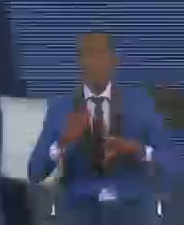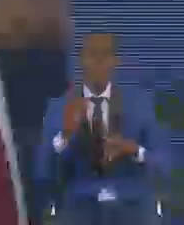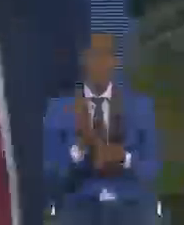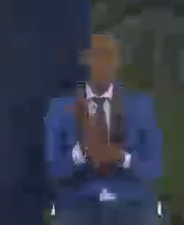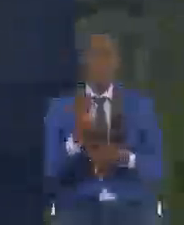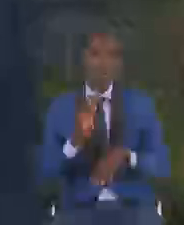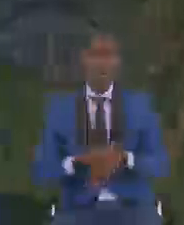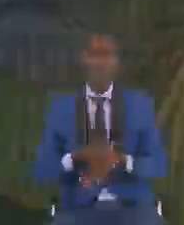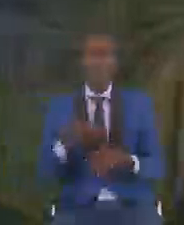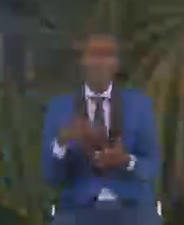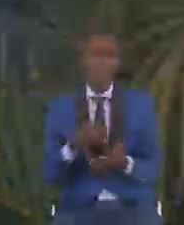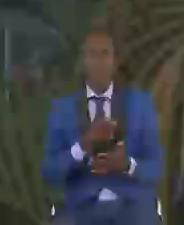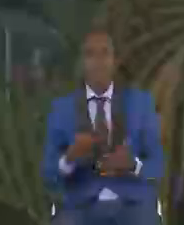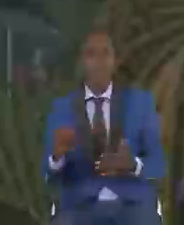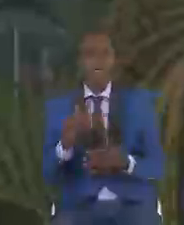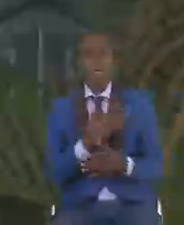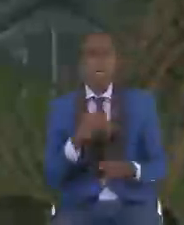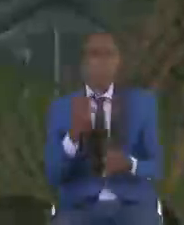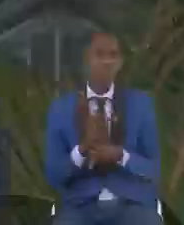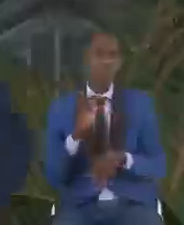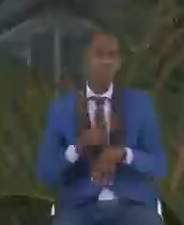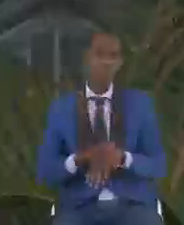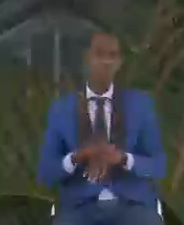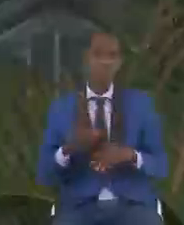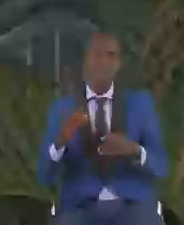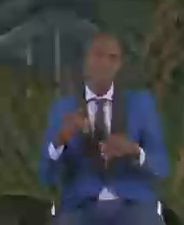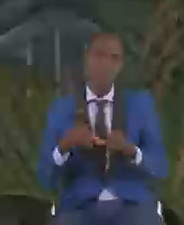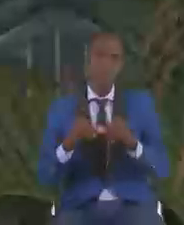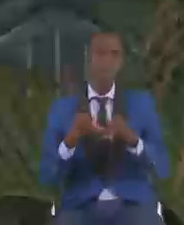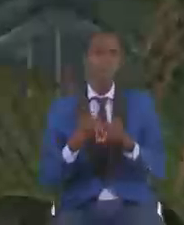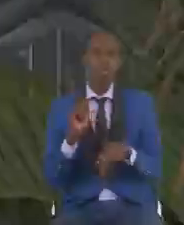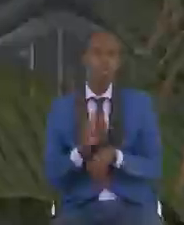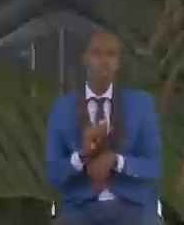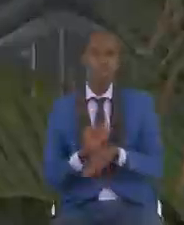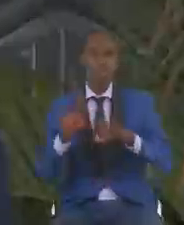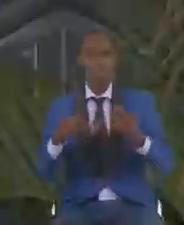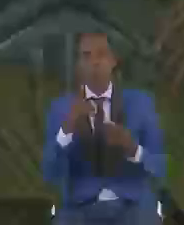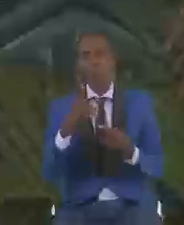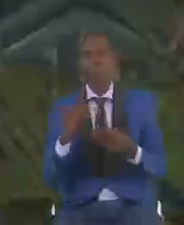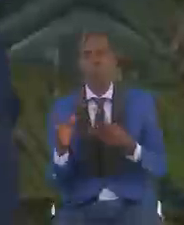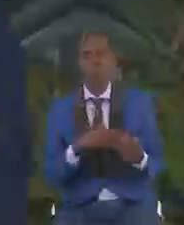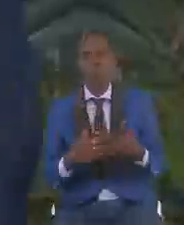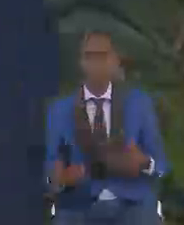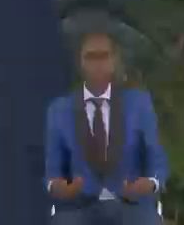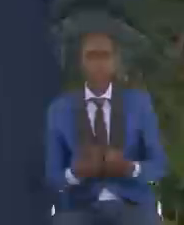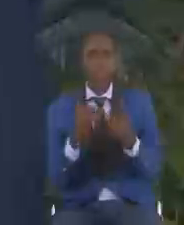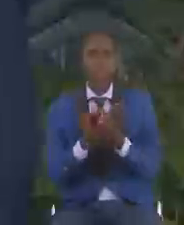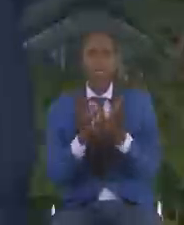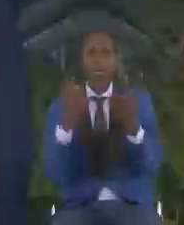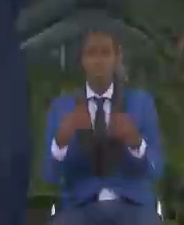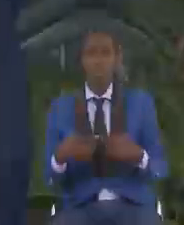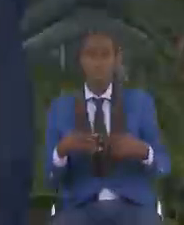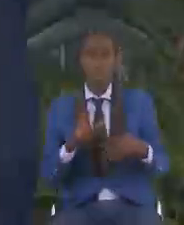standing and keep on in the assigned ministry, whatever the challenge might come your way.